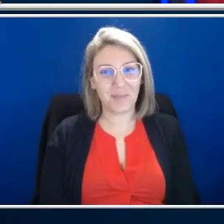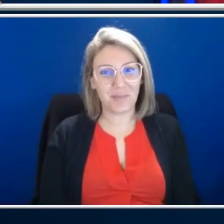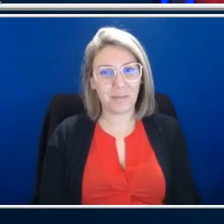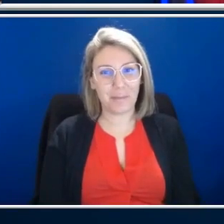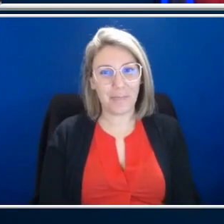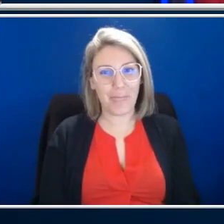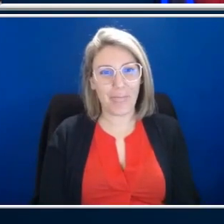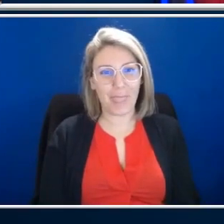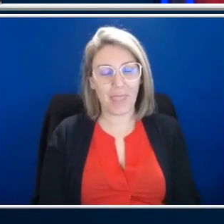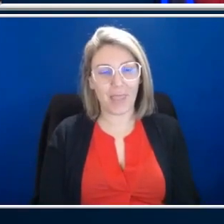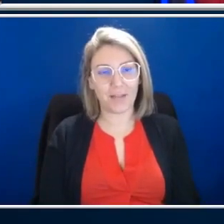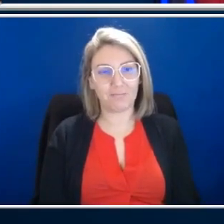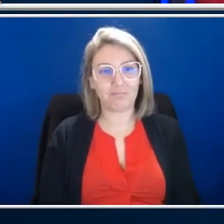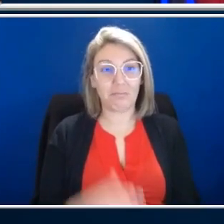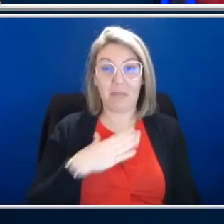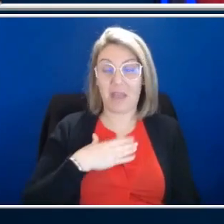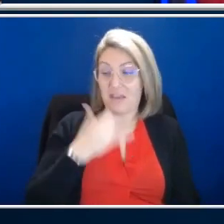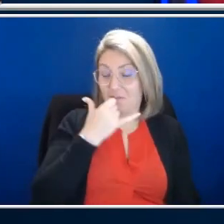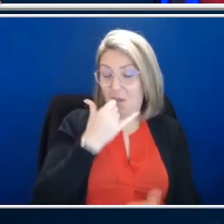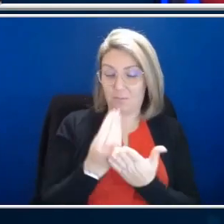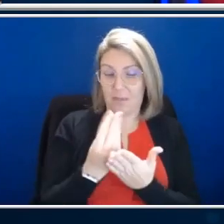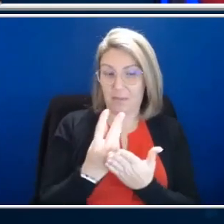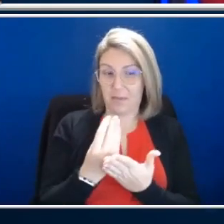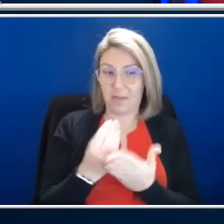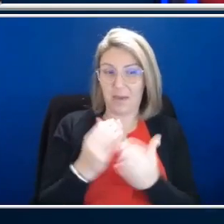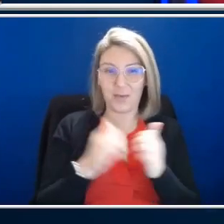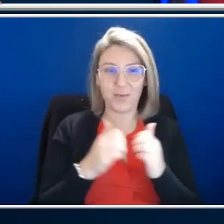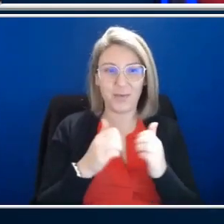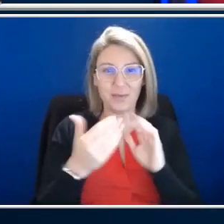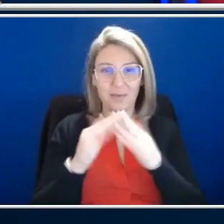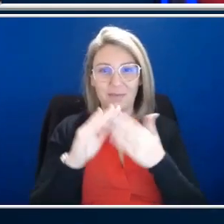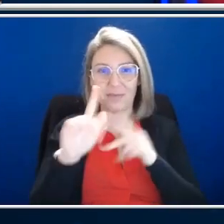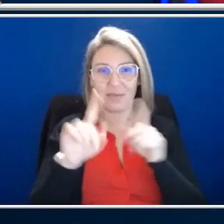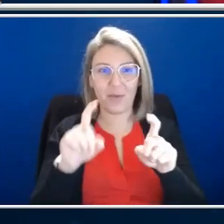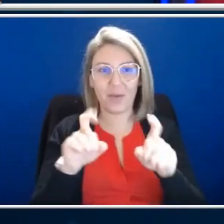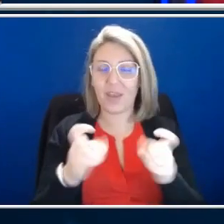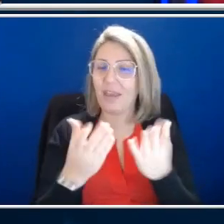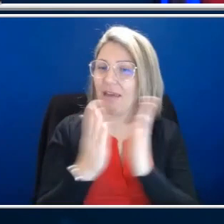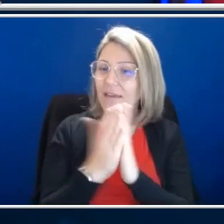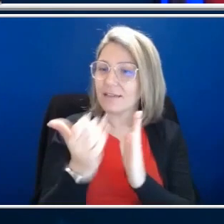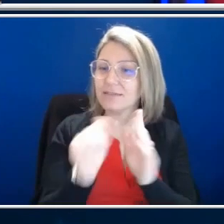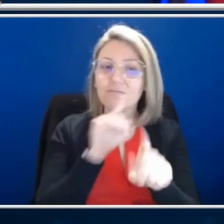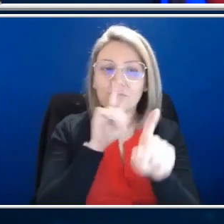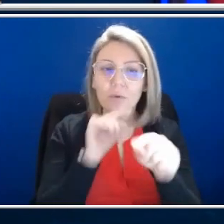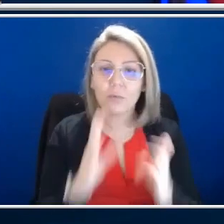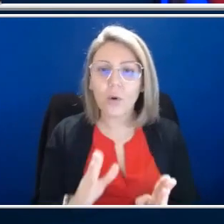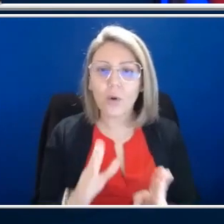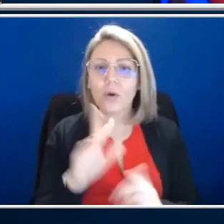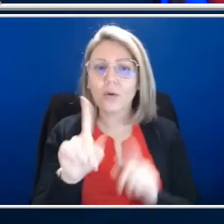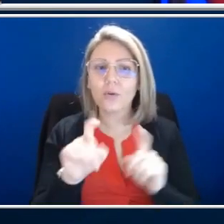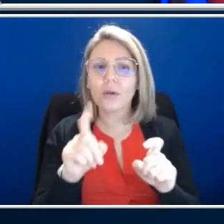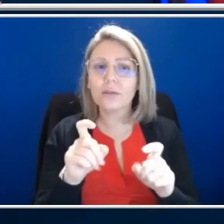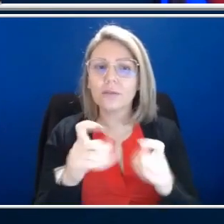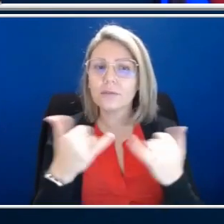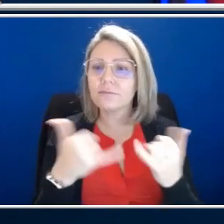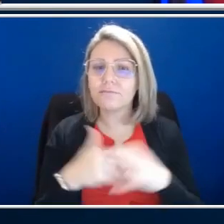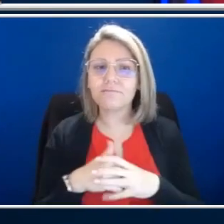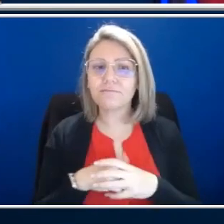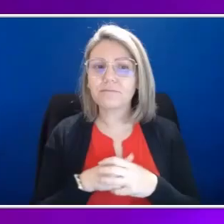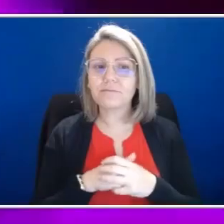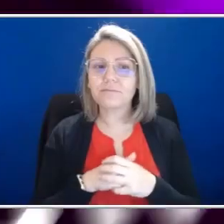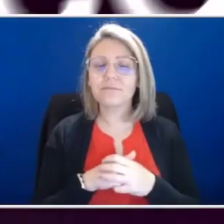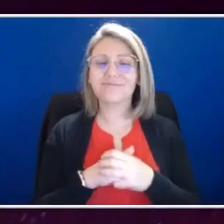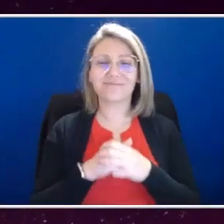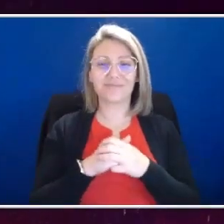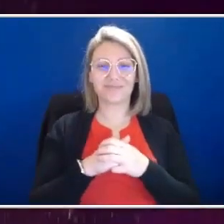Well, my phone is starting to light up with community questions. First, I want to ask if we have any reporter questions today. Any reporters on the line? Well, let's